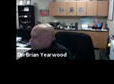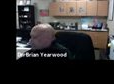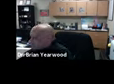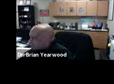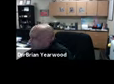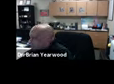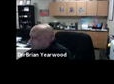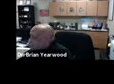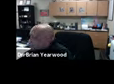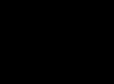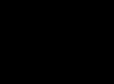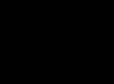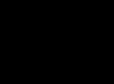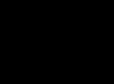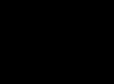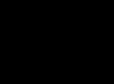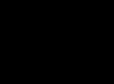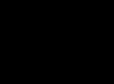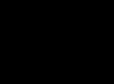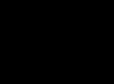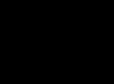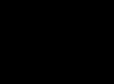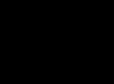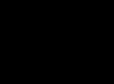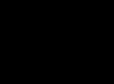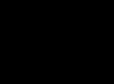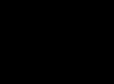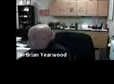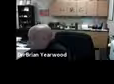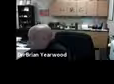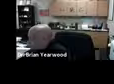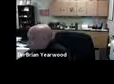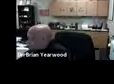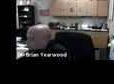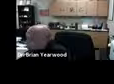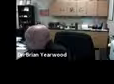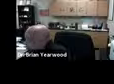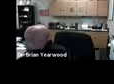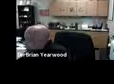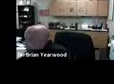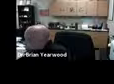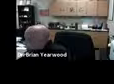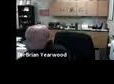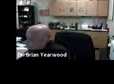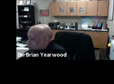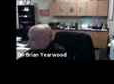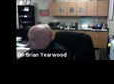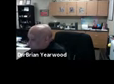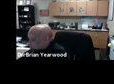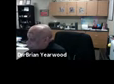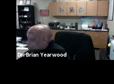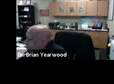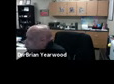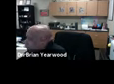expect in Manor, and that is what's driving that cost, or not cost,